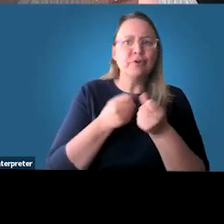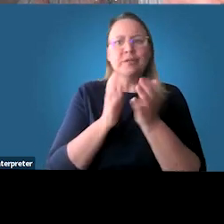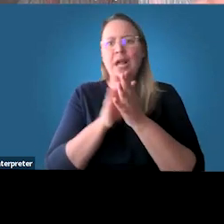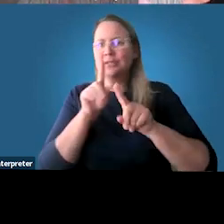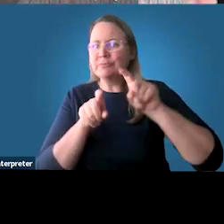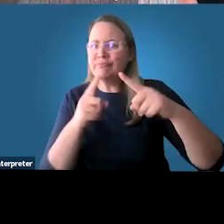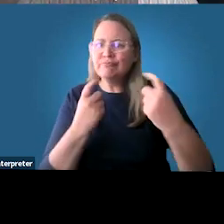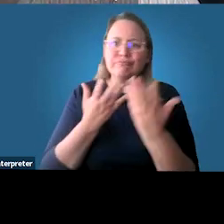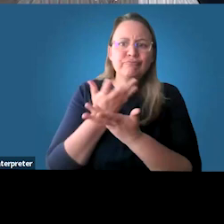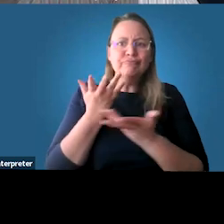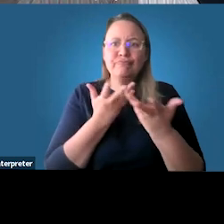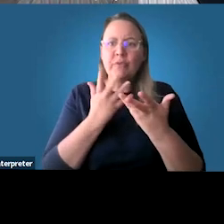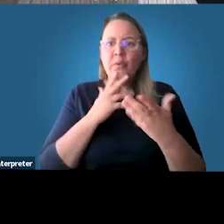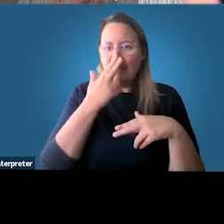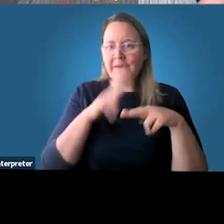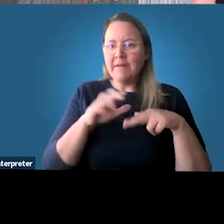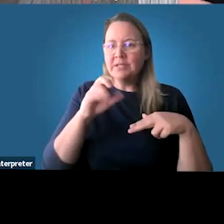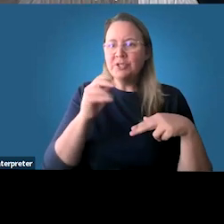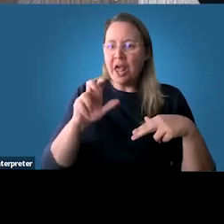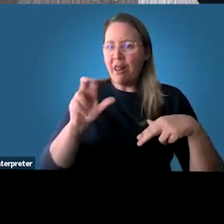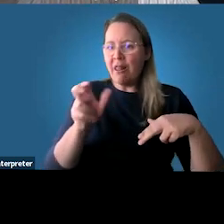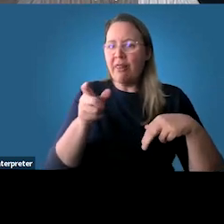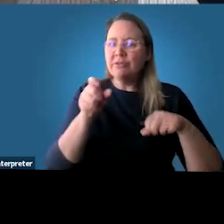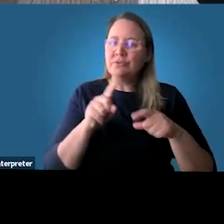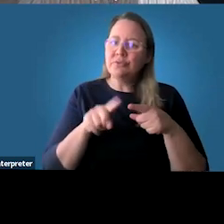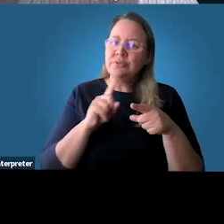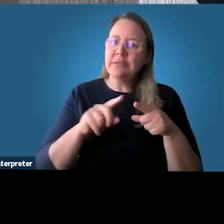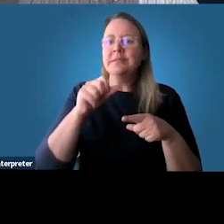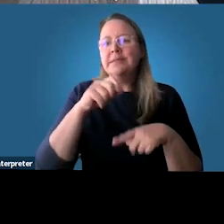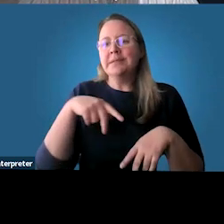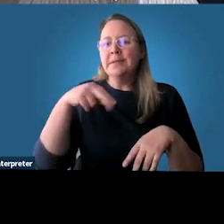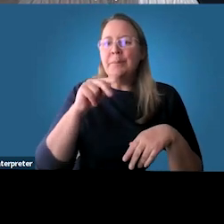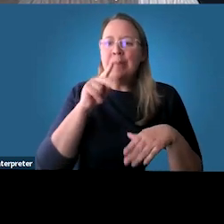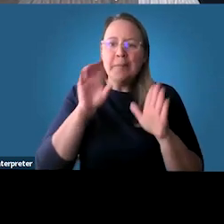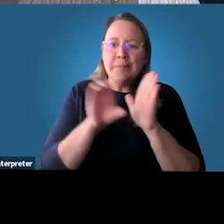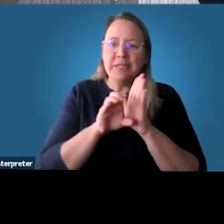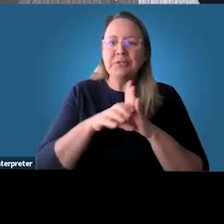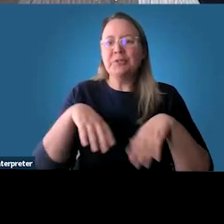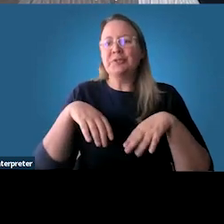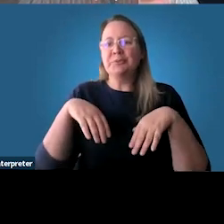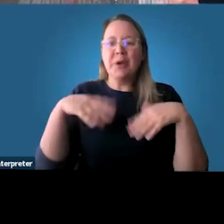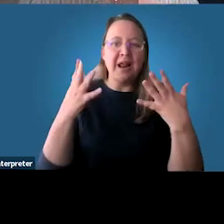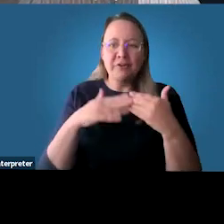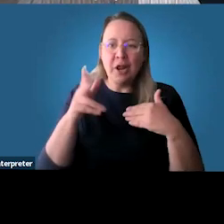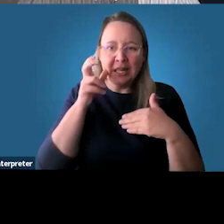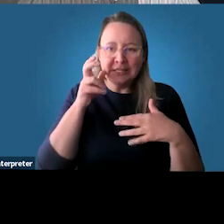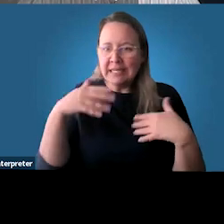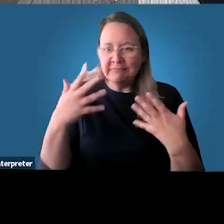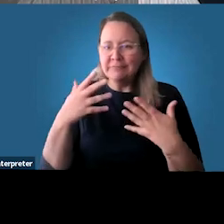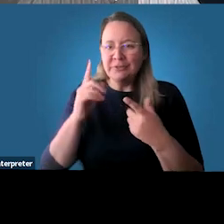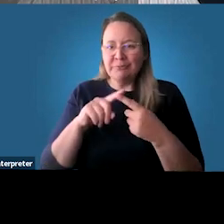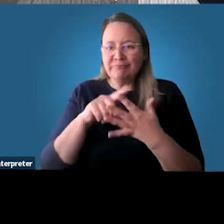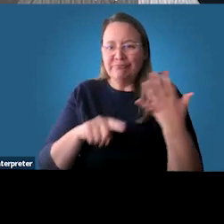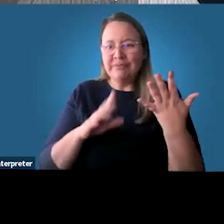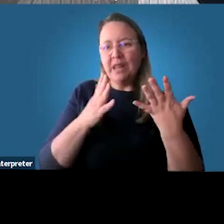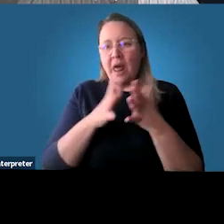questions. We have a new fun channel where you can share pet pictures, whatever you've been listening to. There's it's a lot of